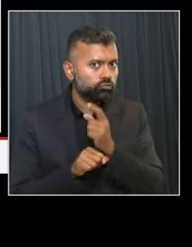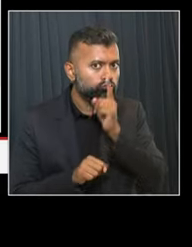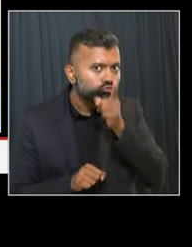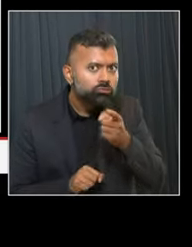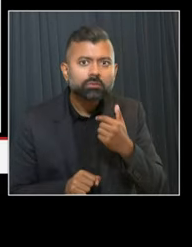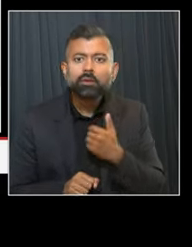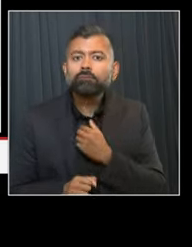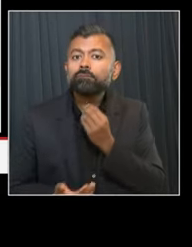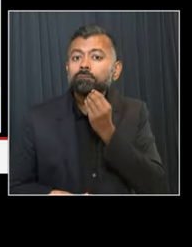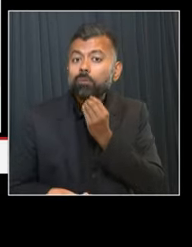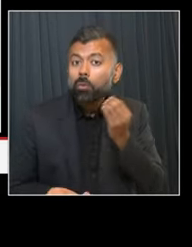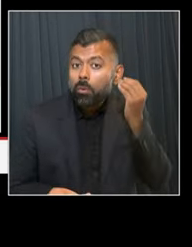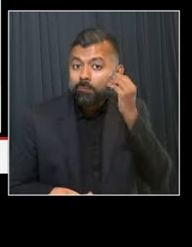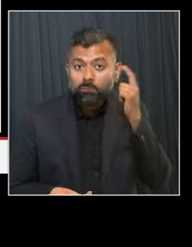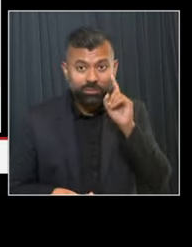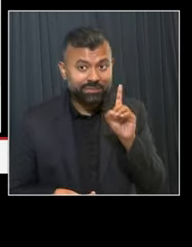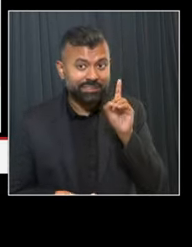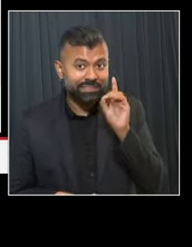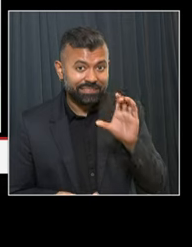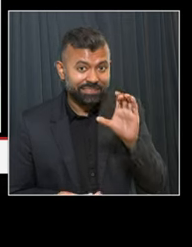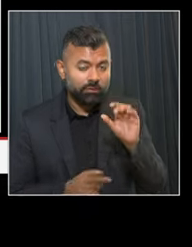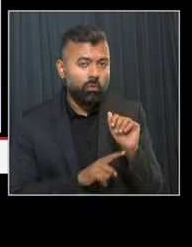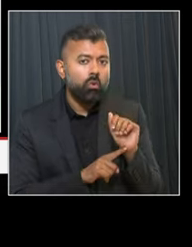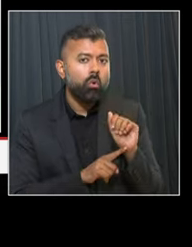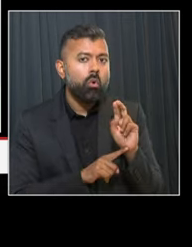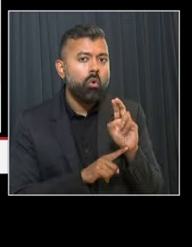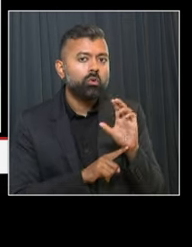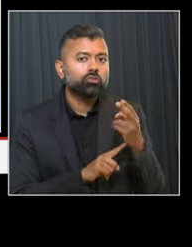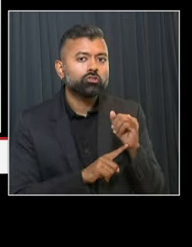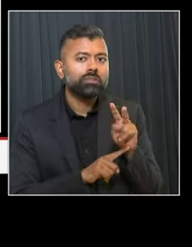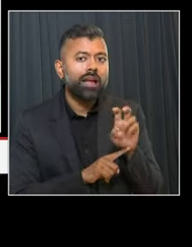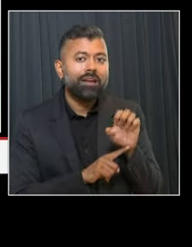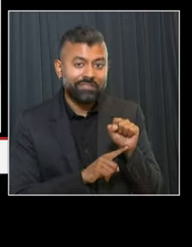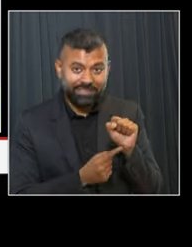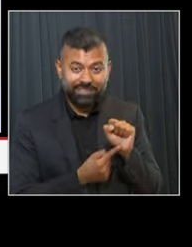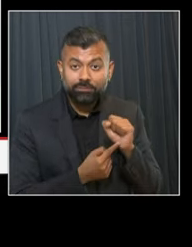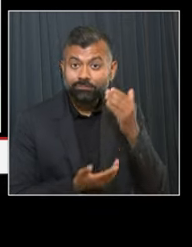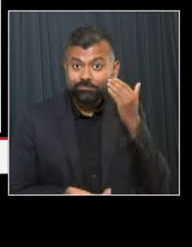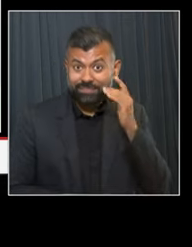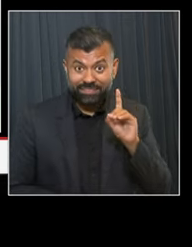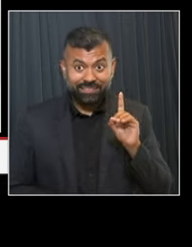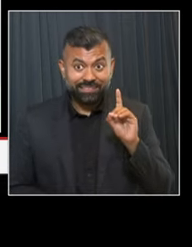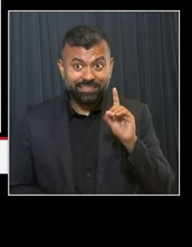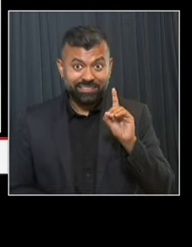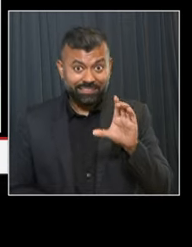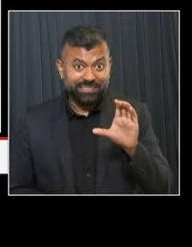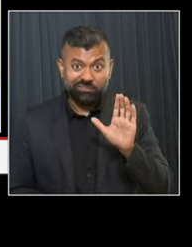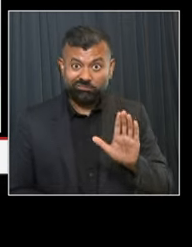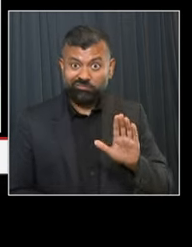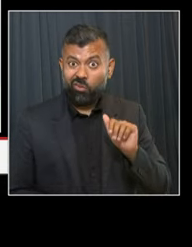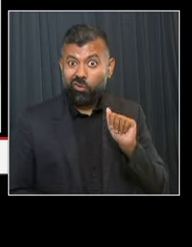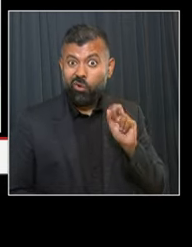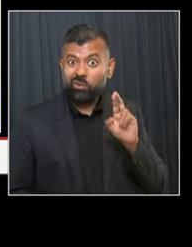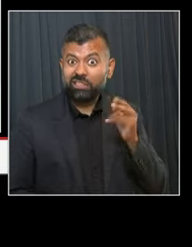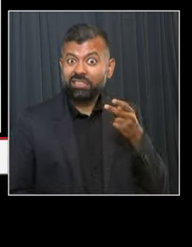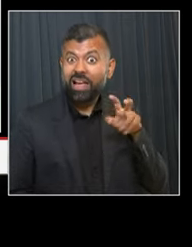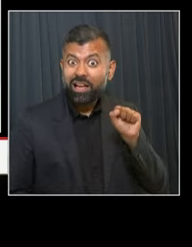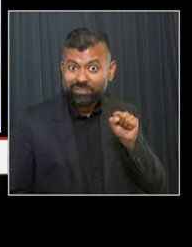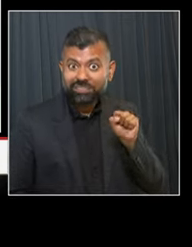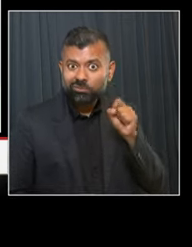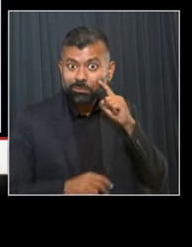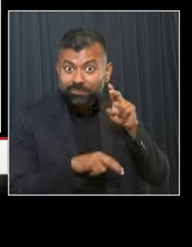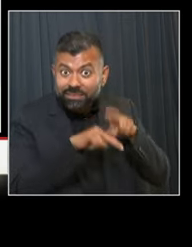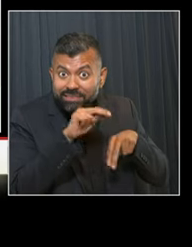a home for the archives at UDC. That is being repurposed, that site, to build student housing for